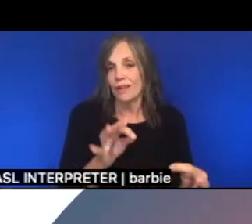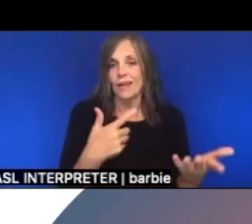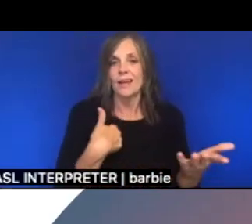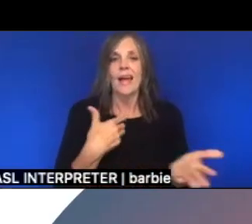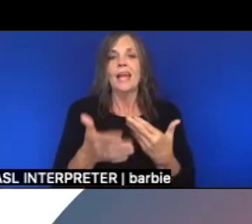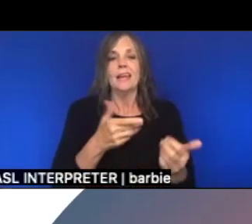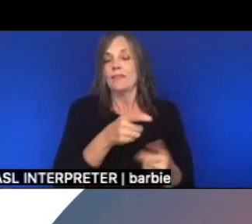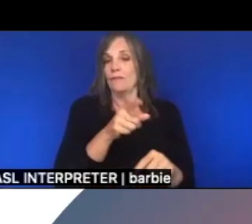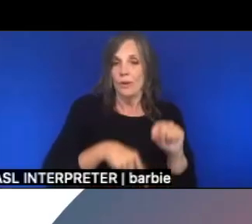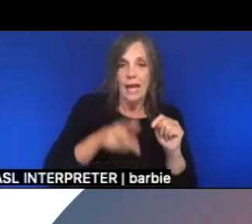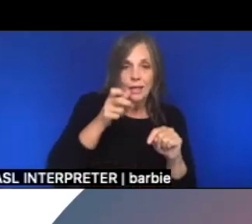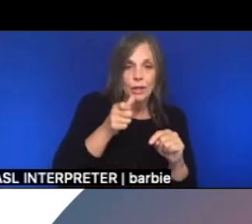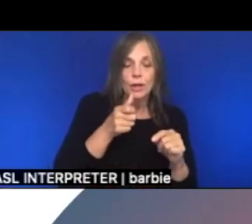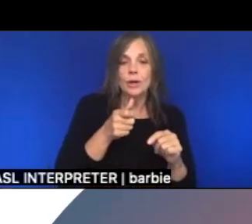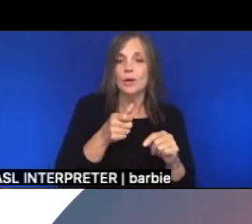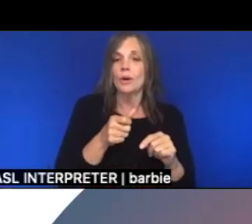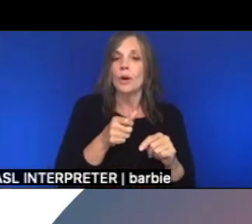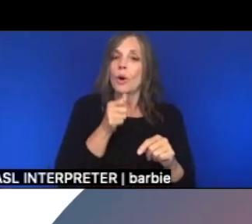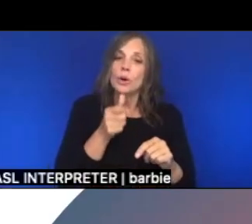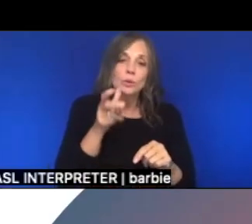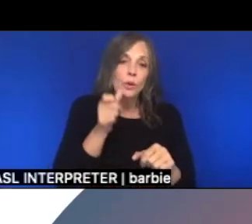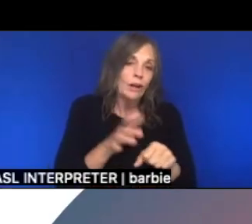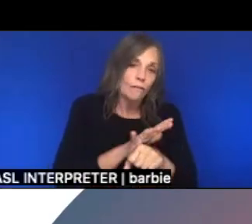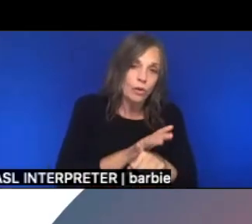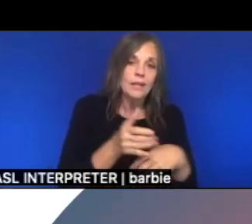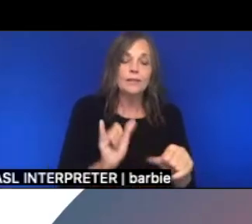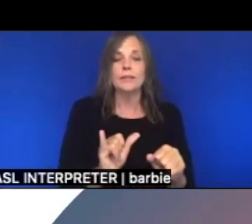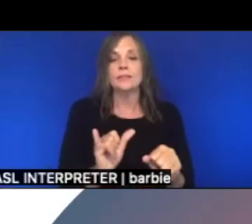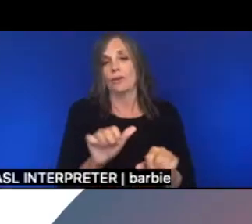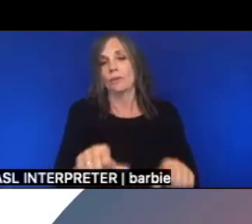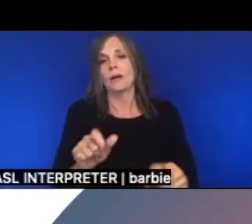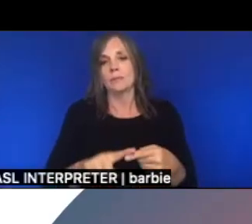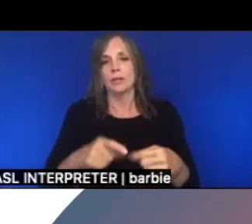create beautiful melodies, and also to fall in love with the music.